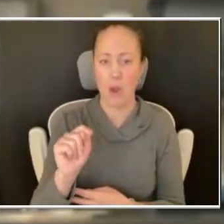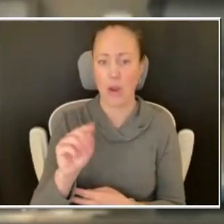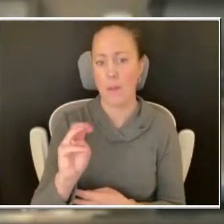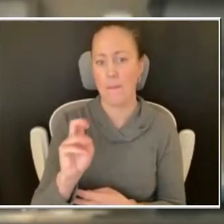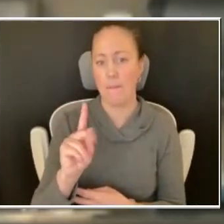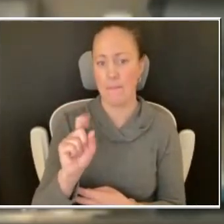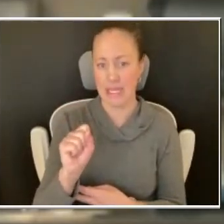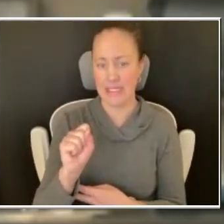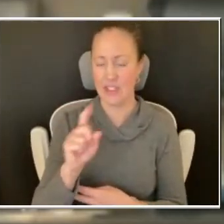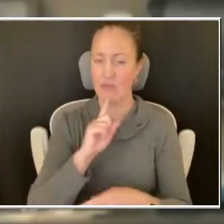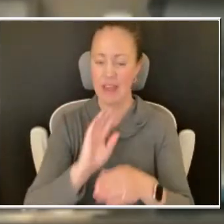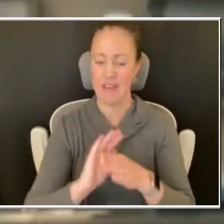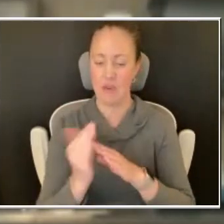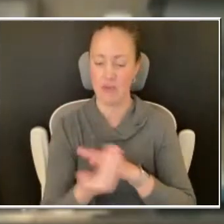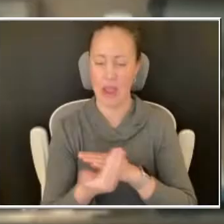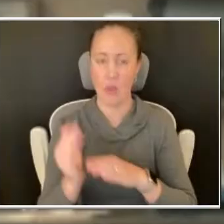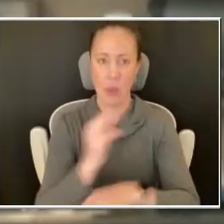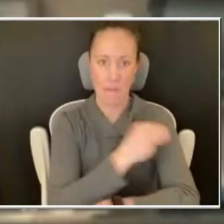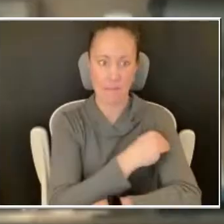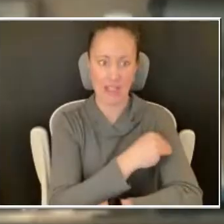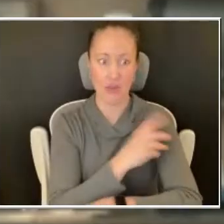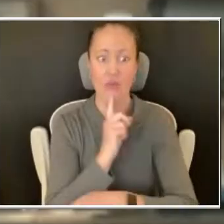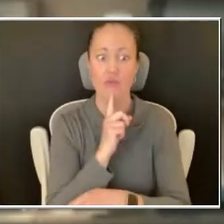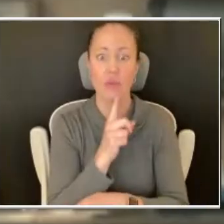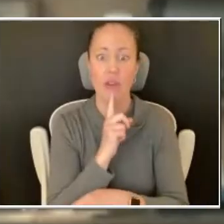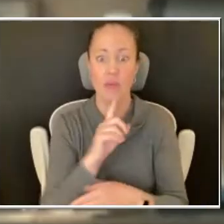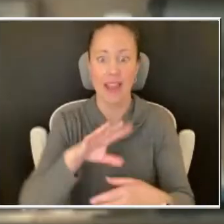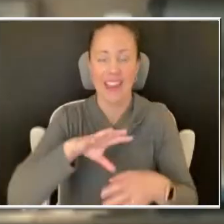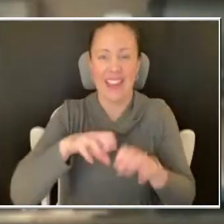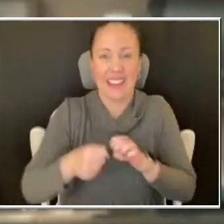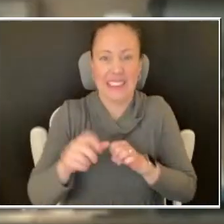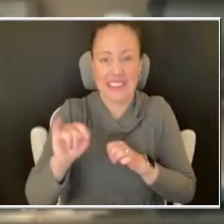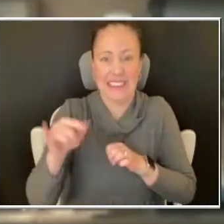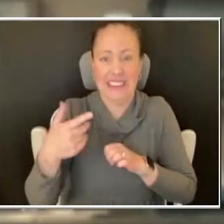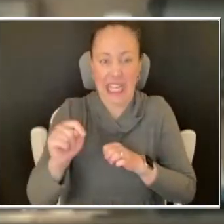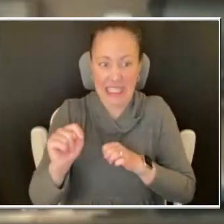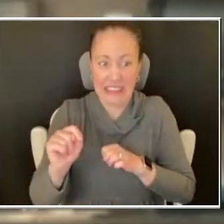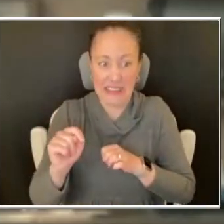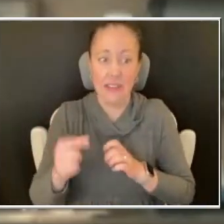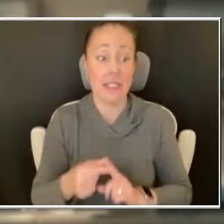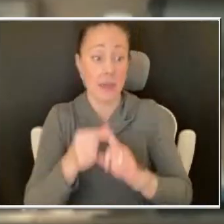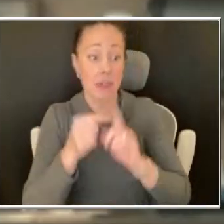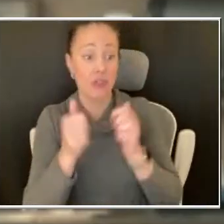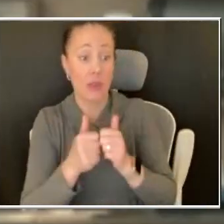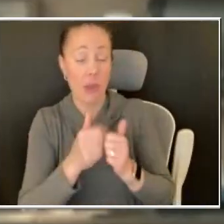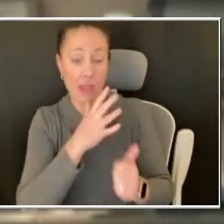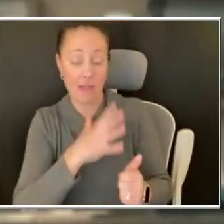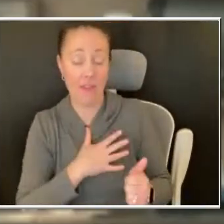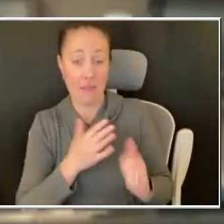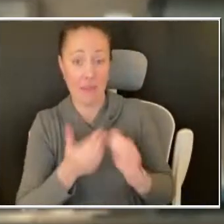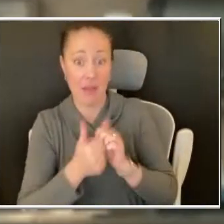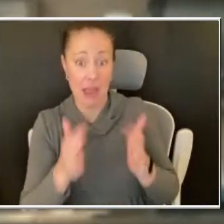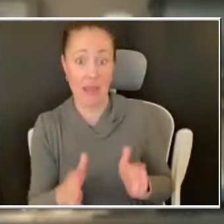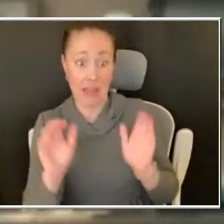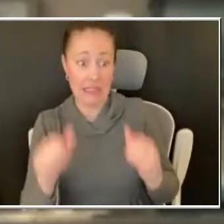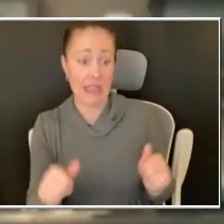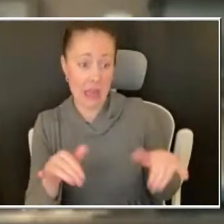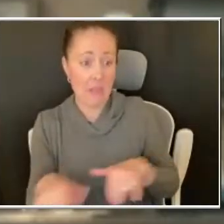were too tight, especially in these female athletes who have really developed legs and muscles. It can cause a lot